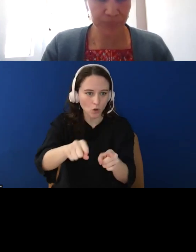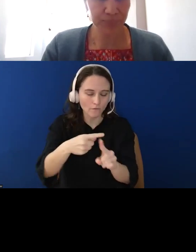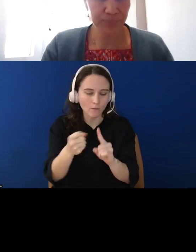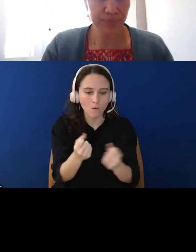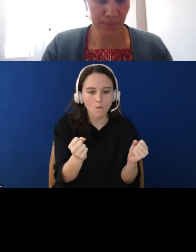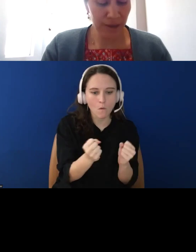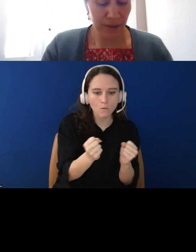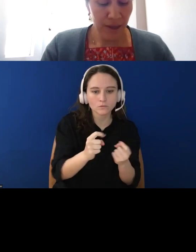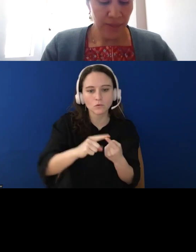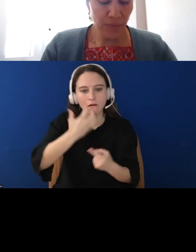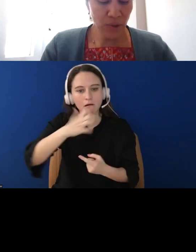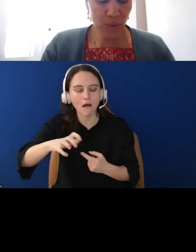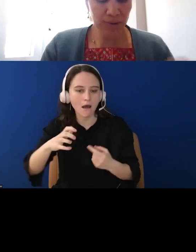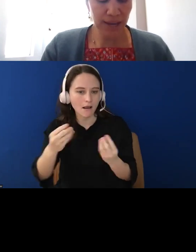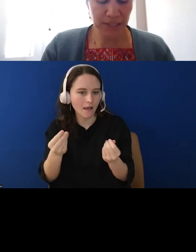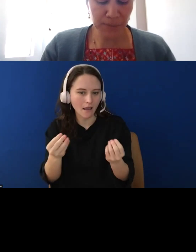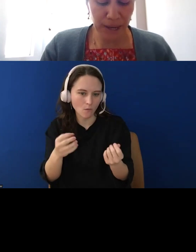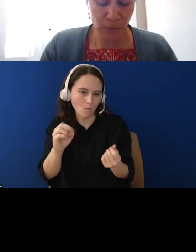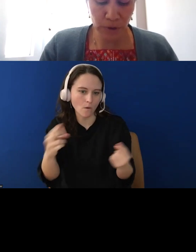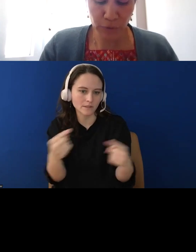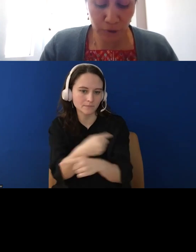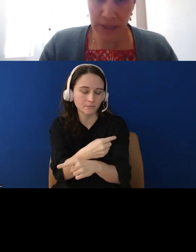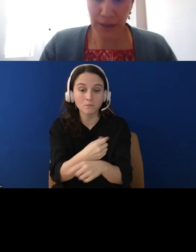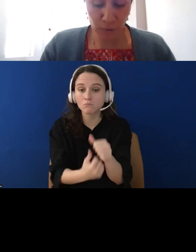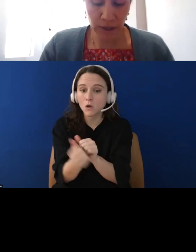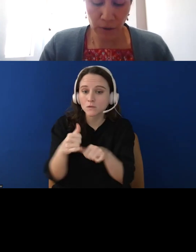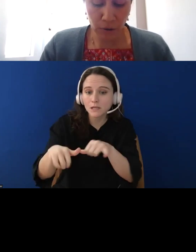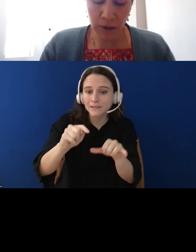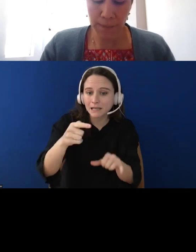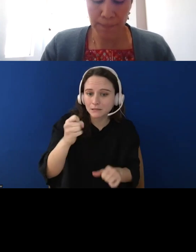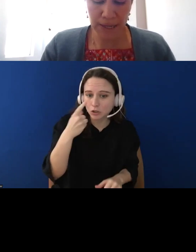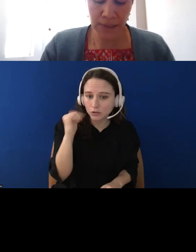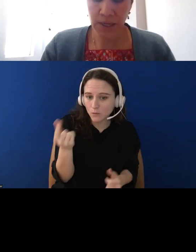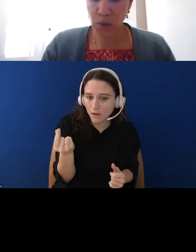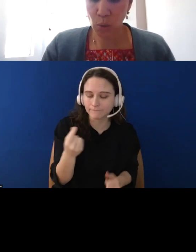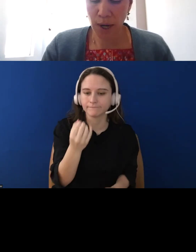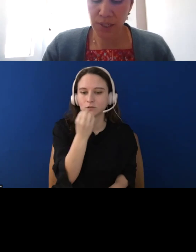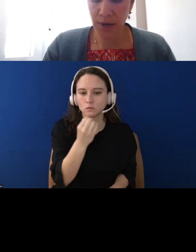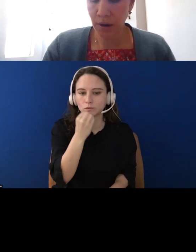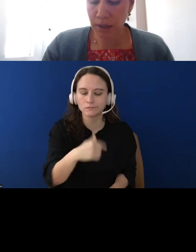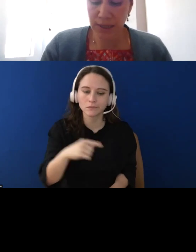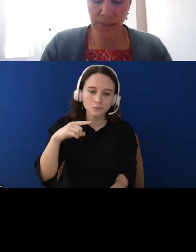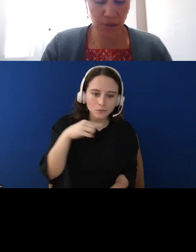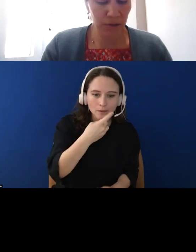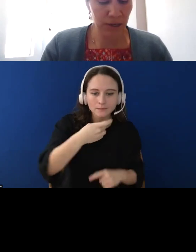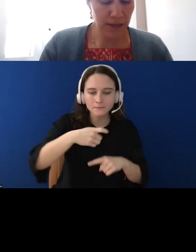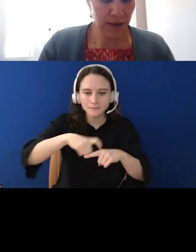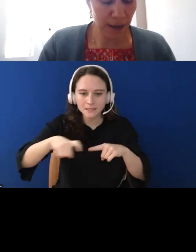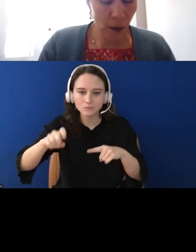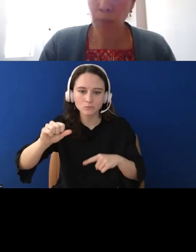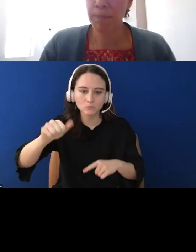versa. The most common taxes paid were food, including corn, beans, squash, honey,